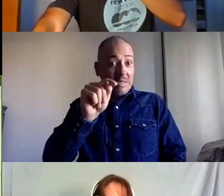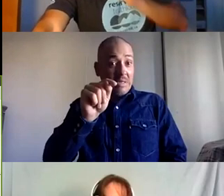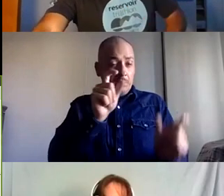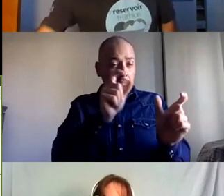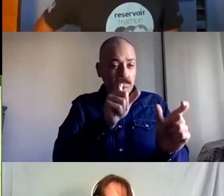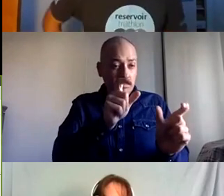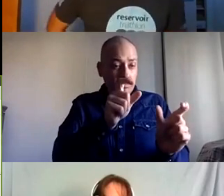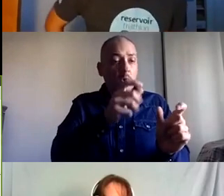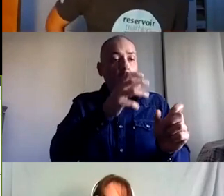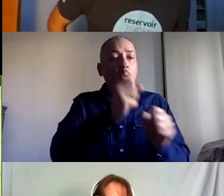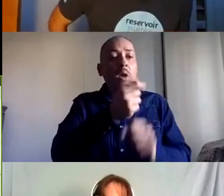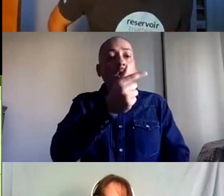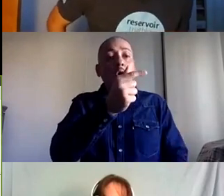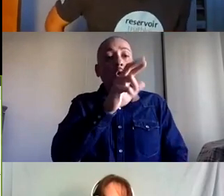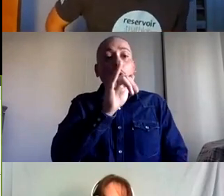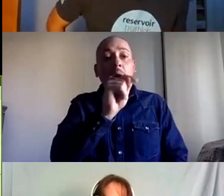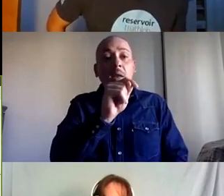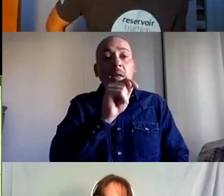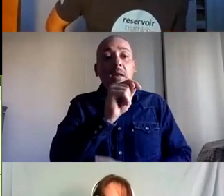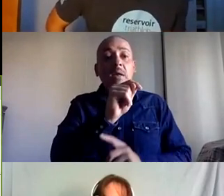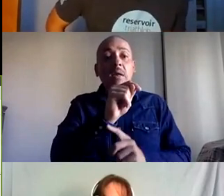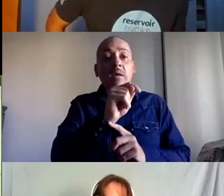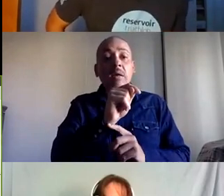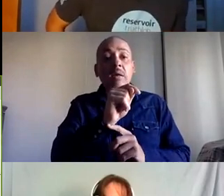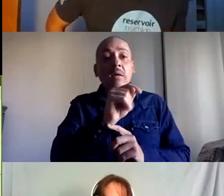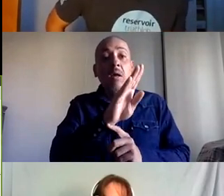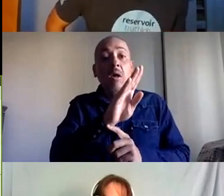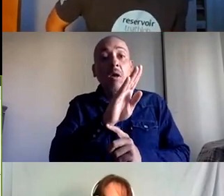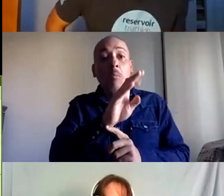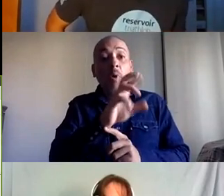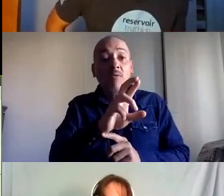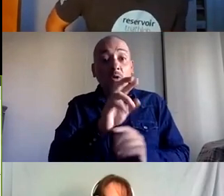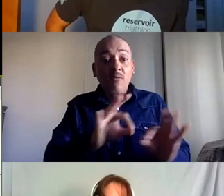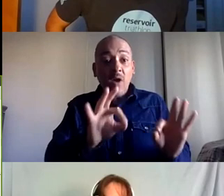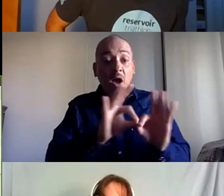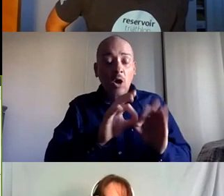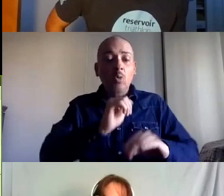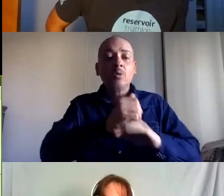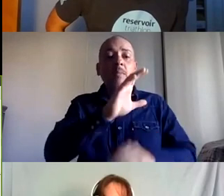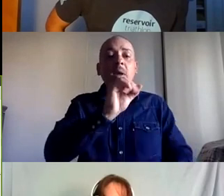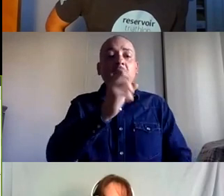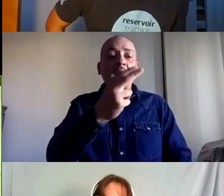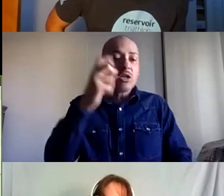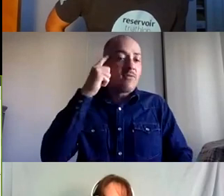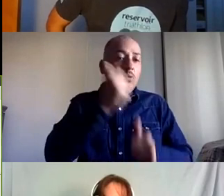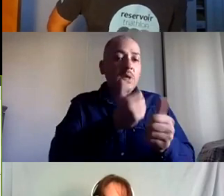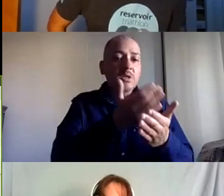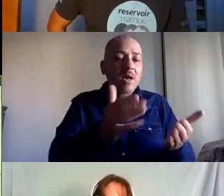our gradient buffer values and use it to calculate cache for each item. I'm not